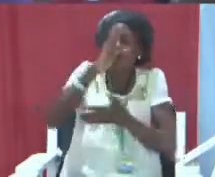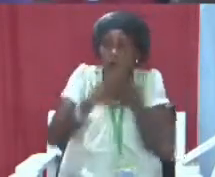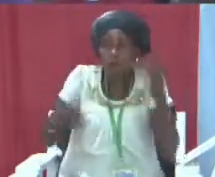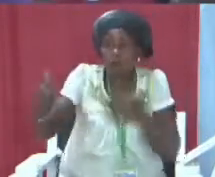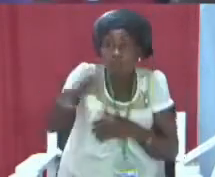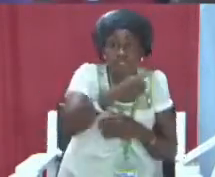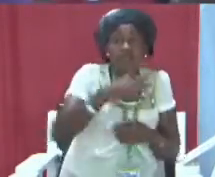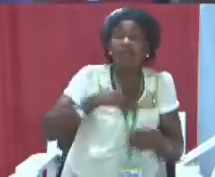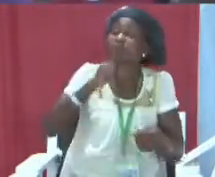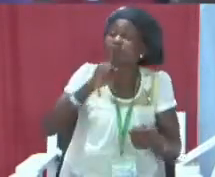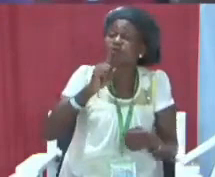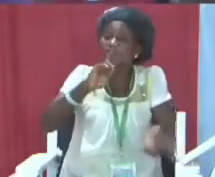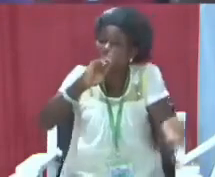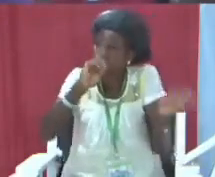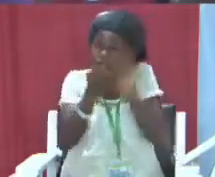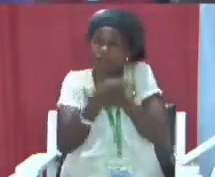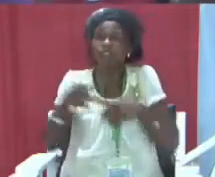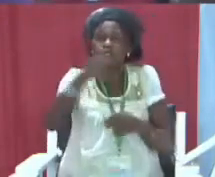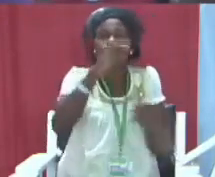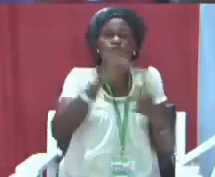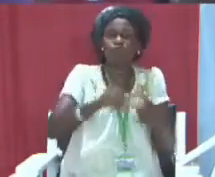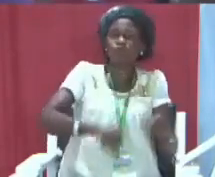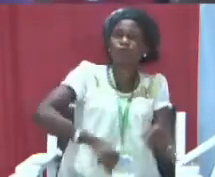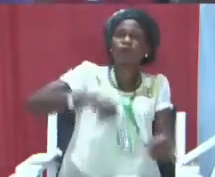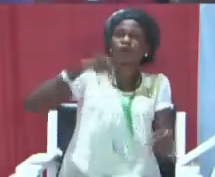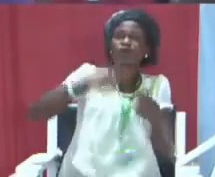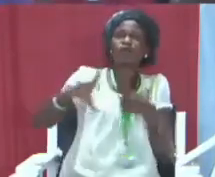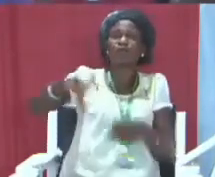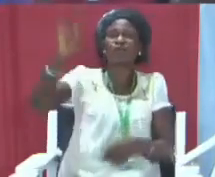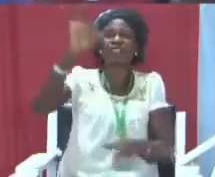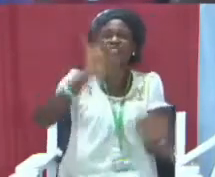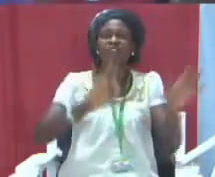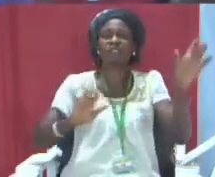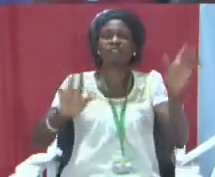really repent, you are too proud to find mercy.